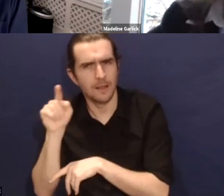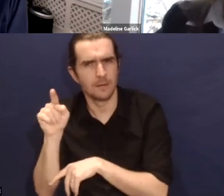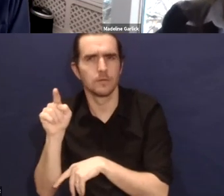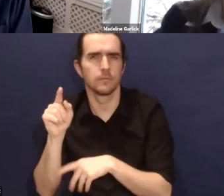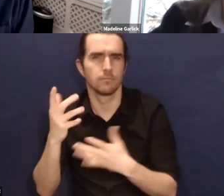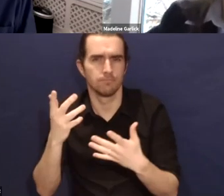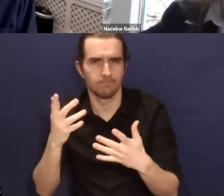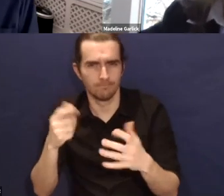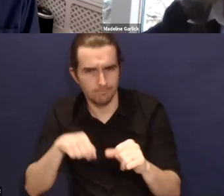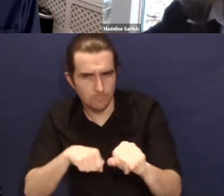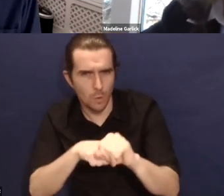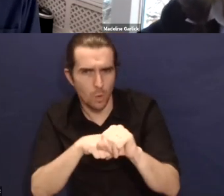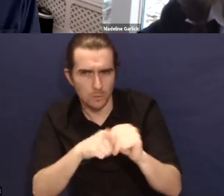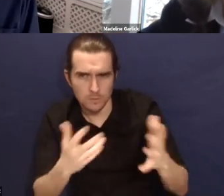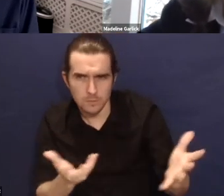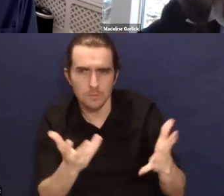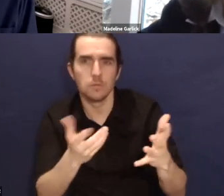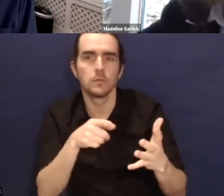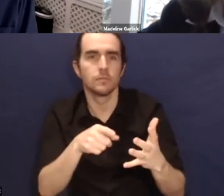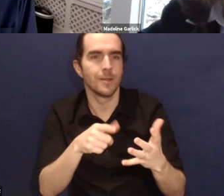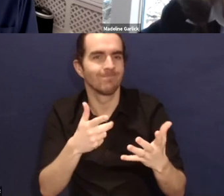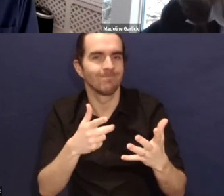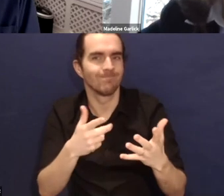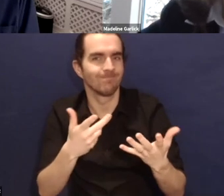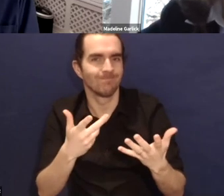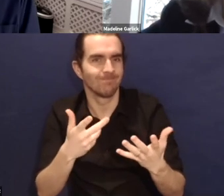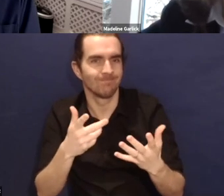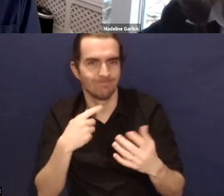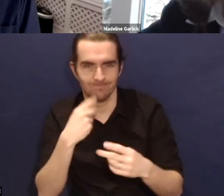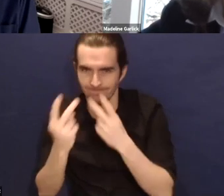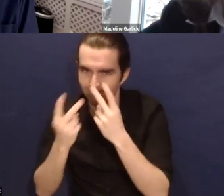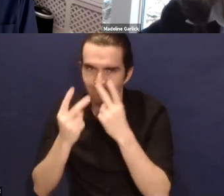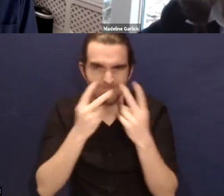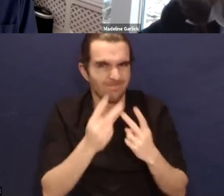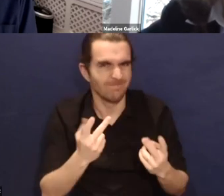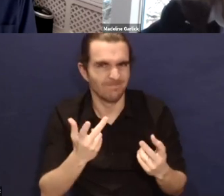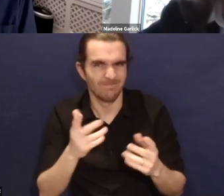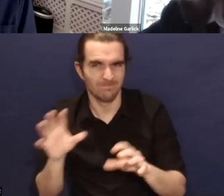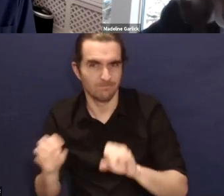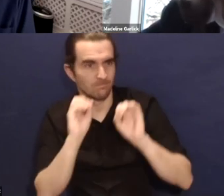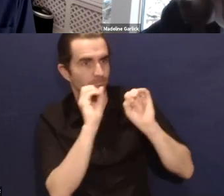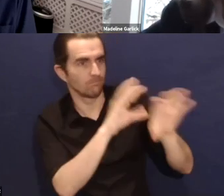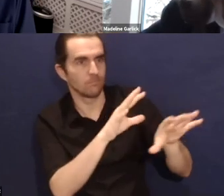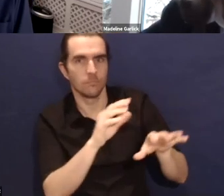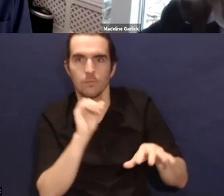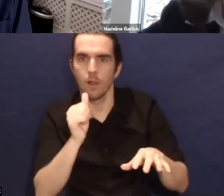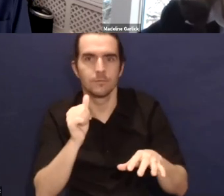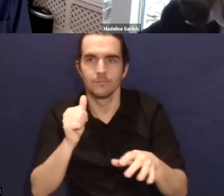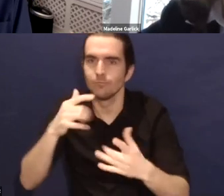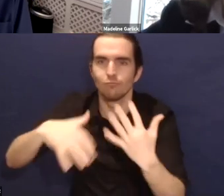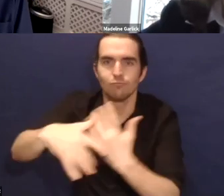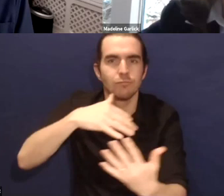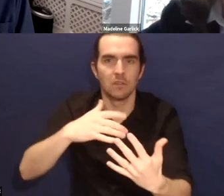state, quite naturally, because if we're talking lower middle income countries, we're talking